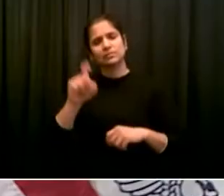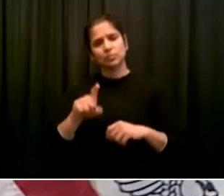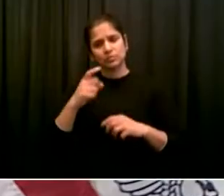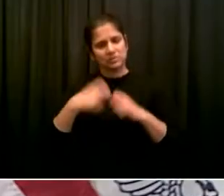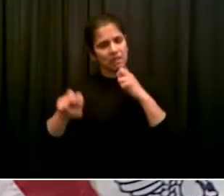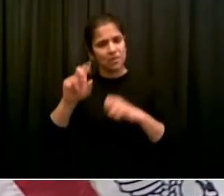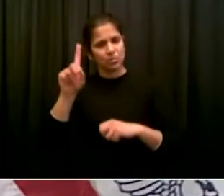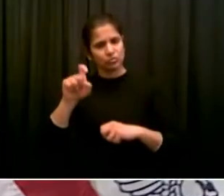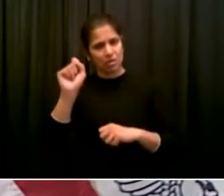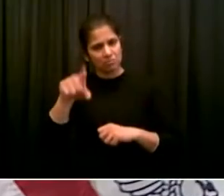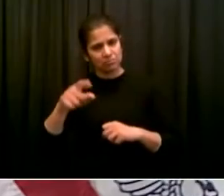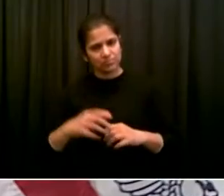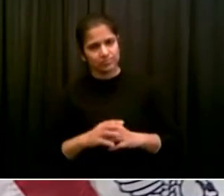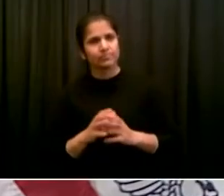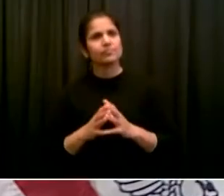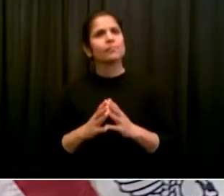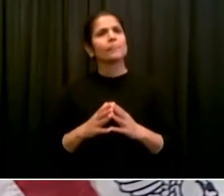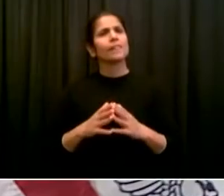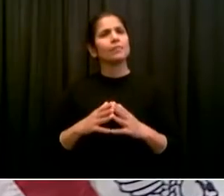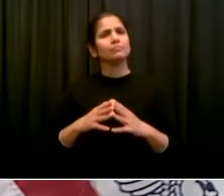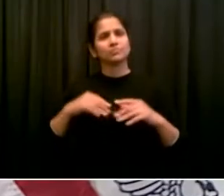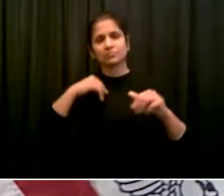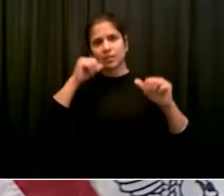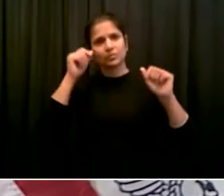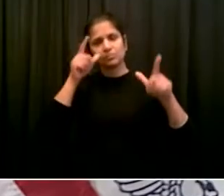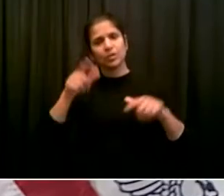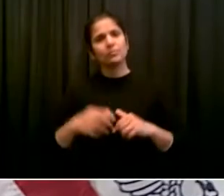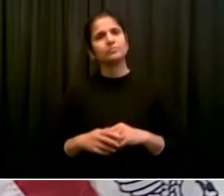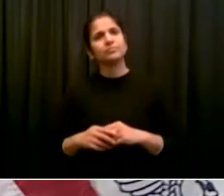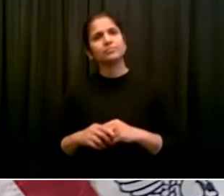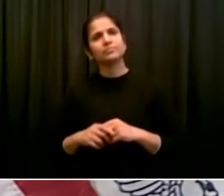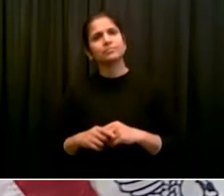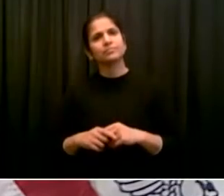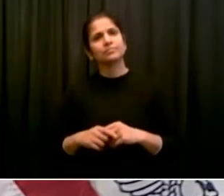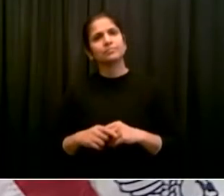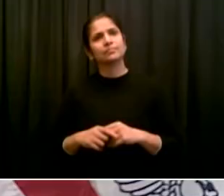as any surprise to you, but we have a story out about the